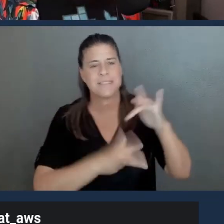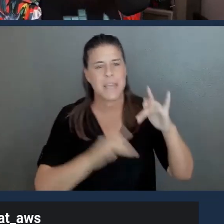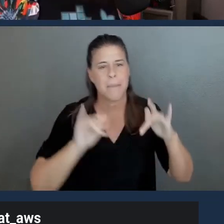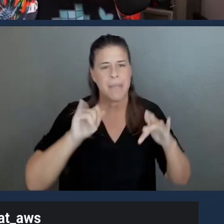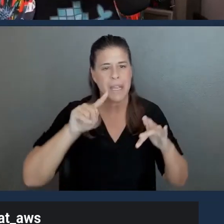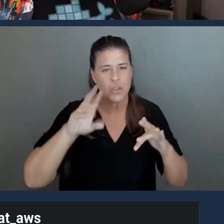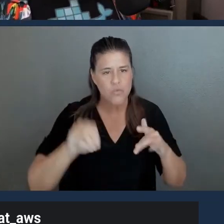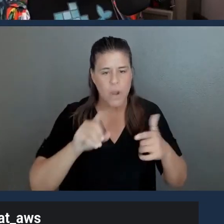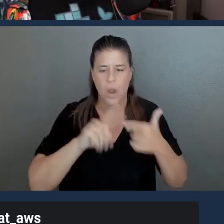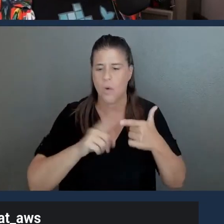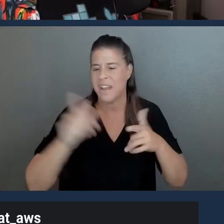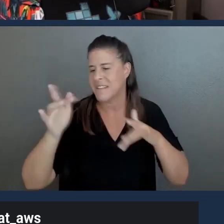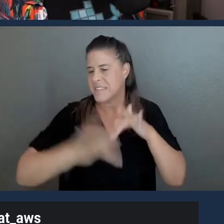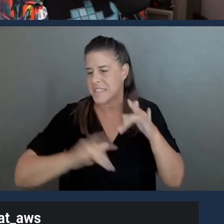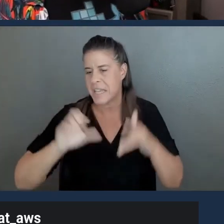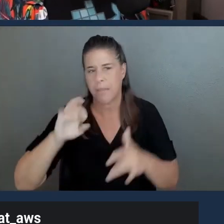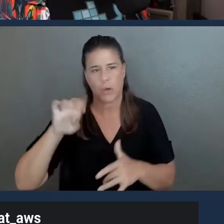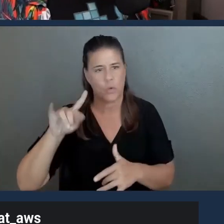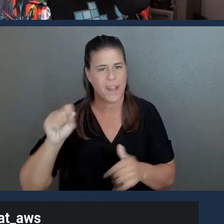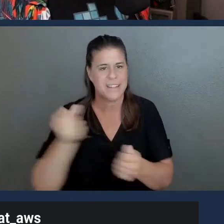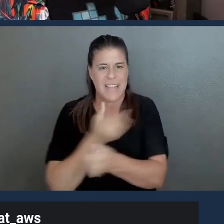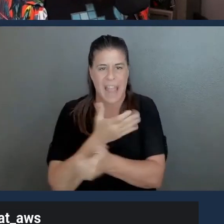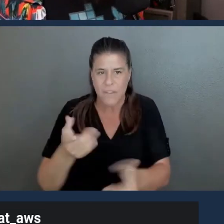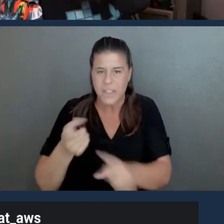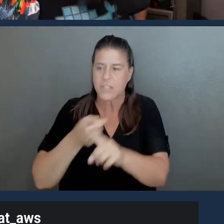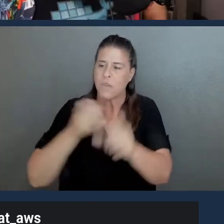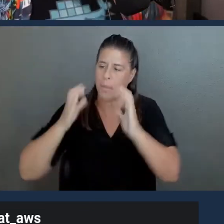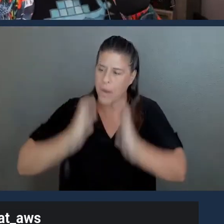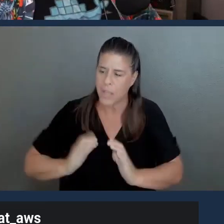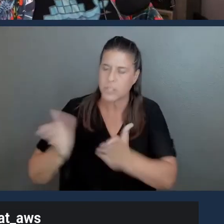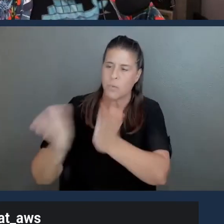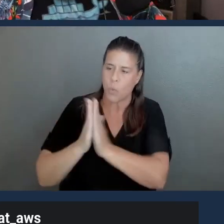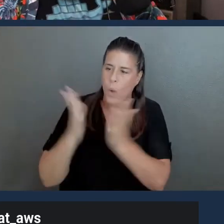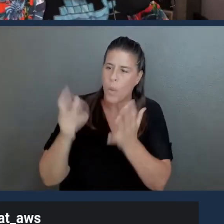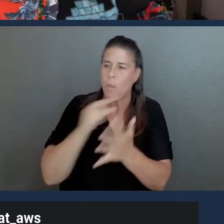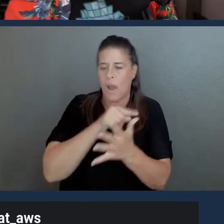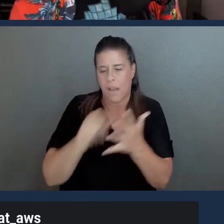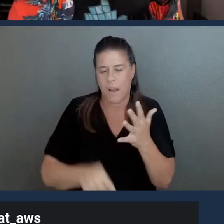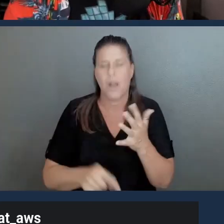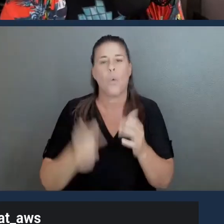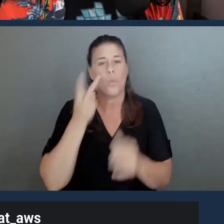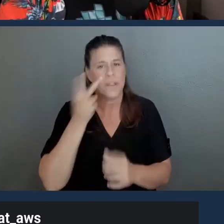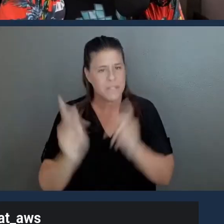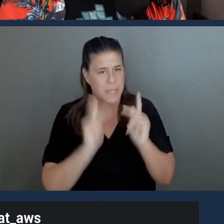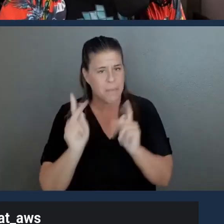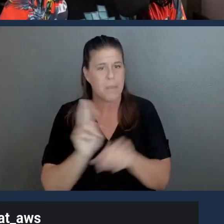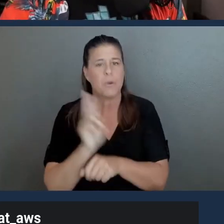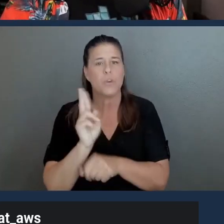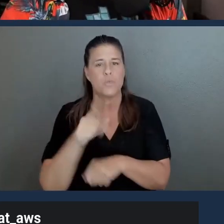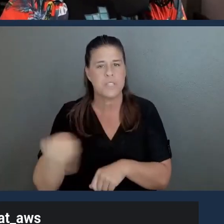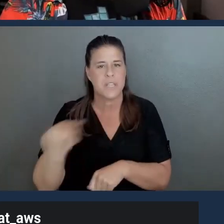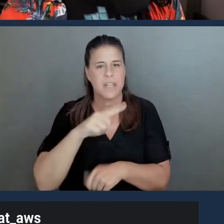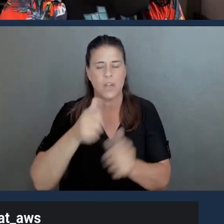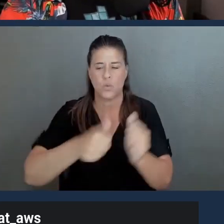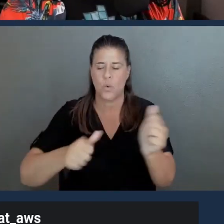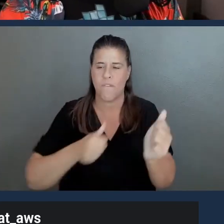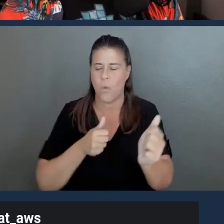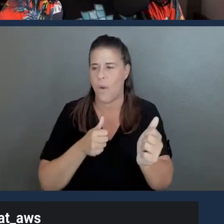credits. Again, almost everything we do comes from customer requests. Yeah. We've even seen people using it to